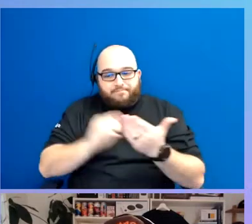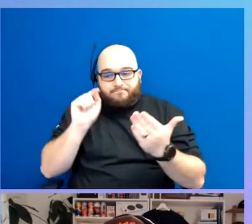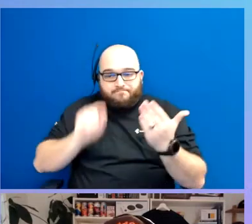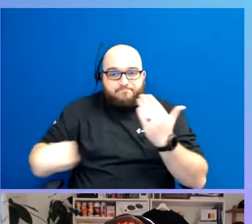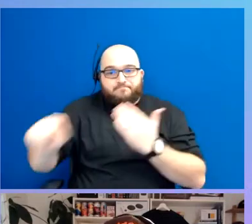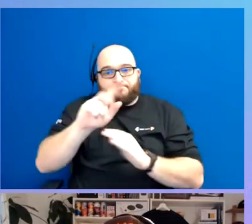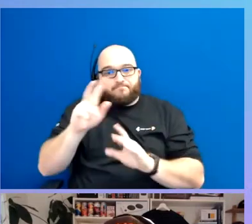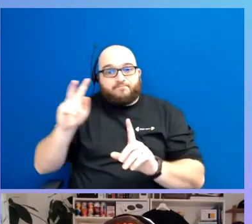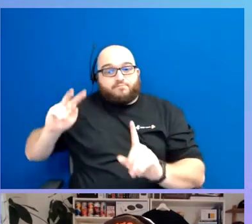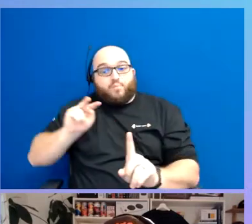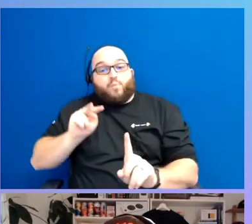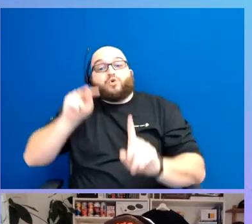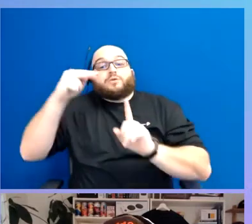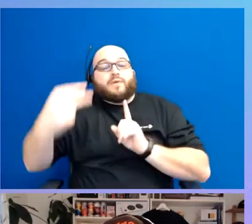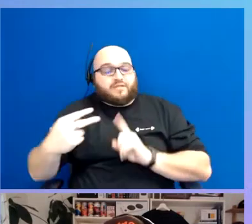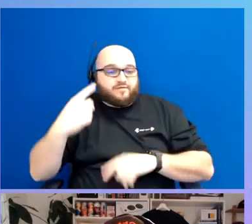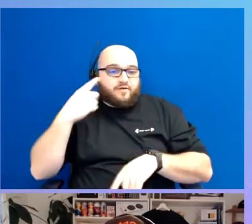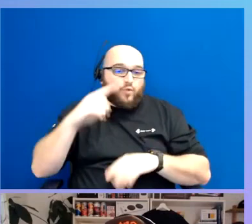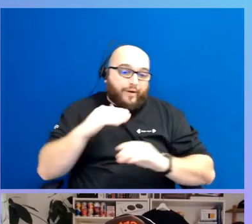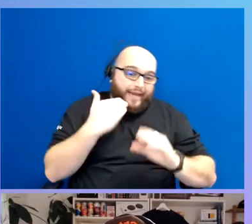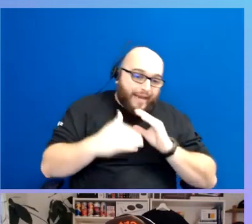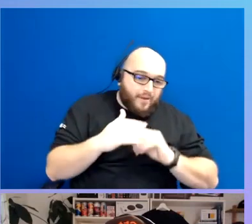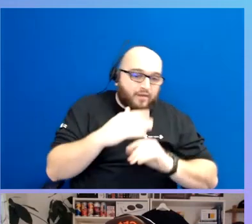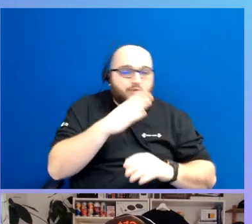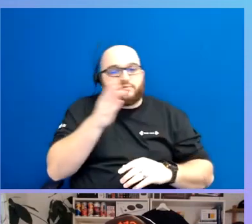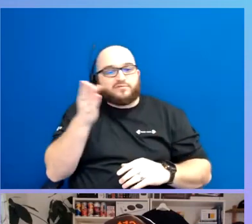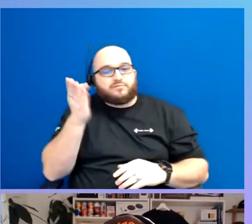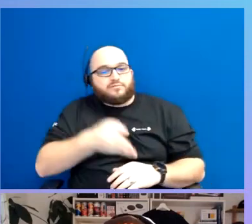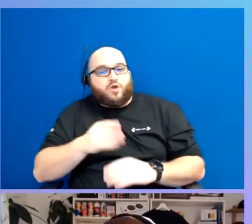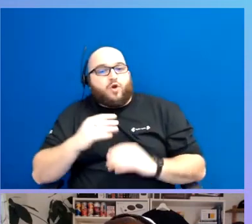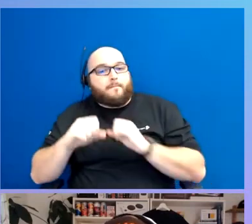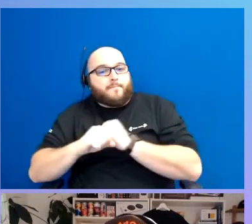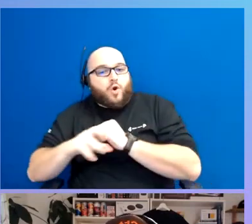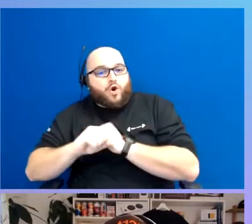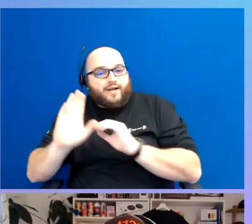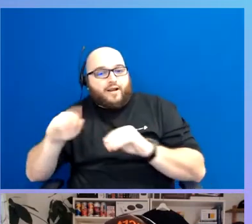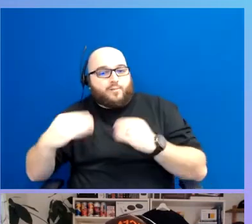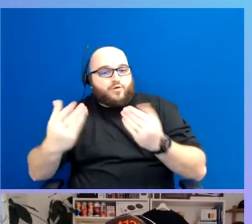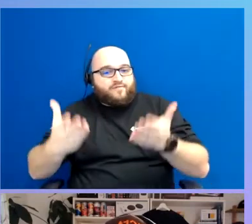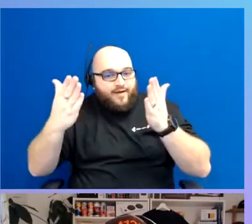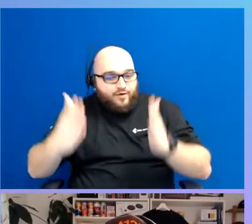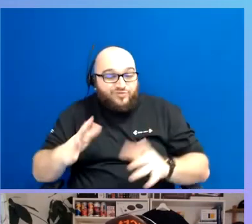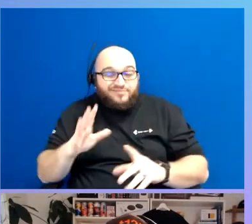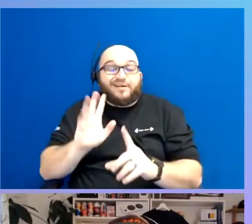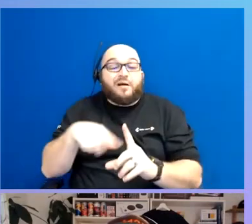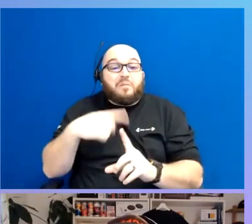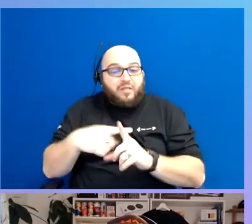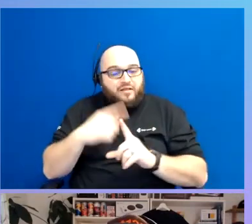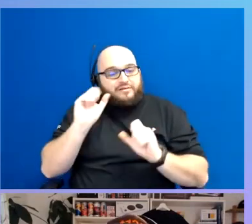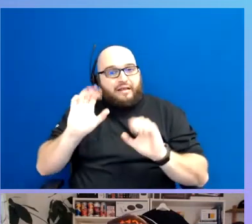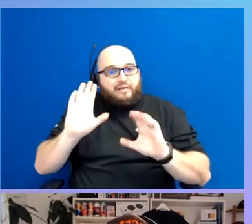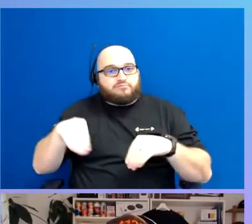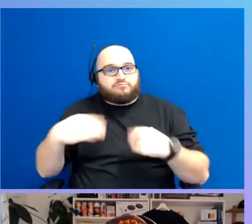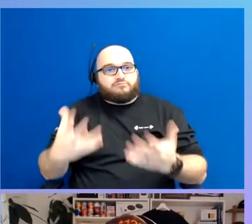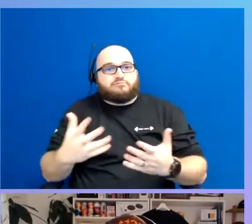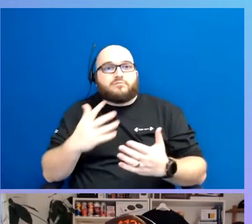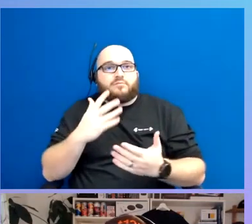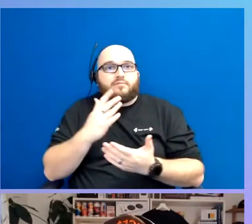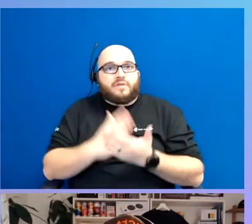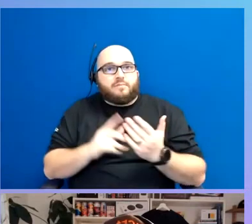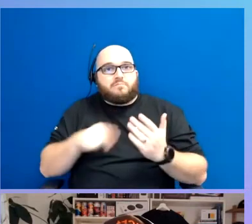email providers or the marketing providers that I've shown, and hopefully some more as